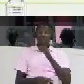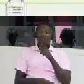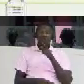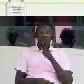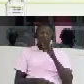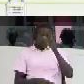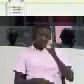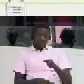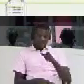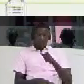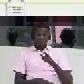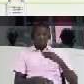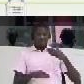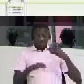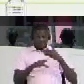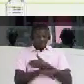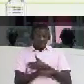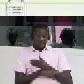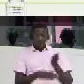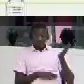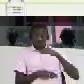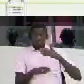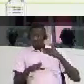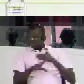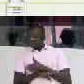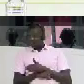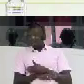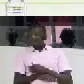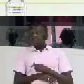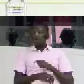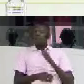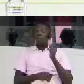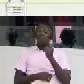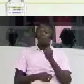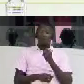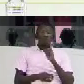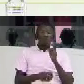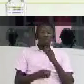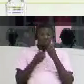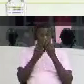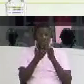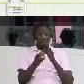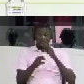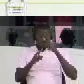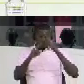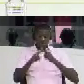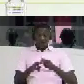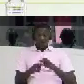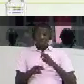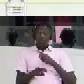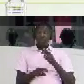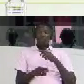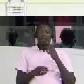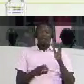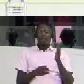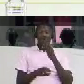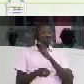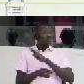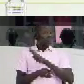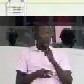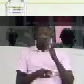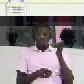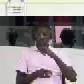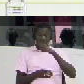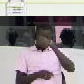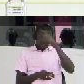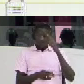is that, for instance, if you came late, Because lu tax ñu ne la discipline bi mooy su discipline amul kon kenn du ñëw liggéey si.